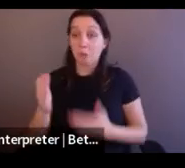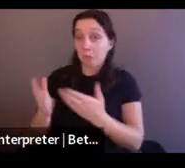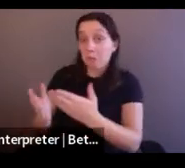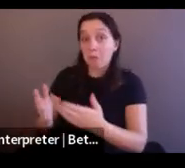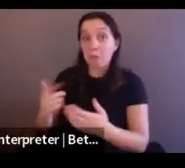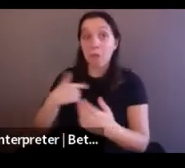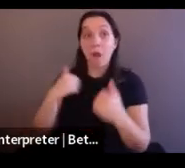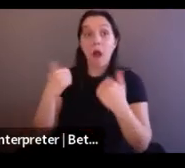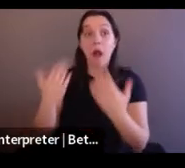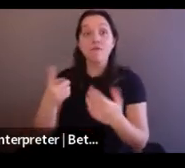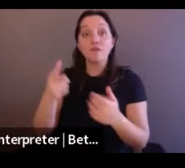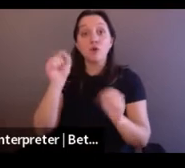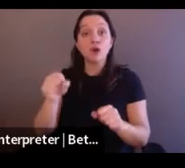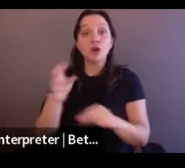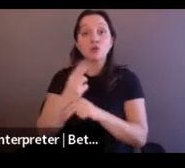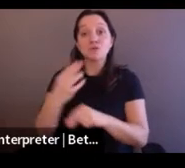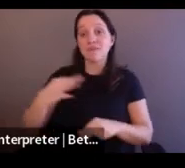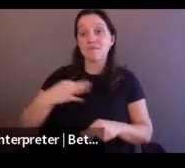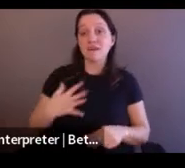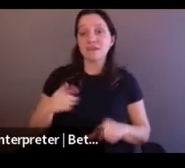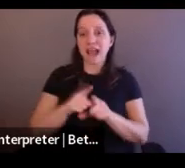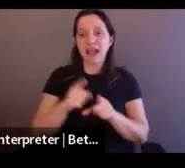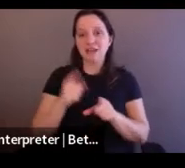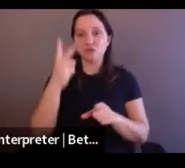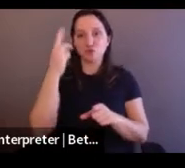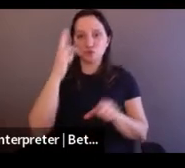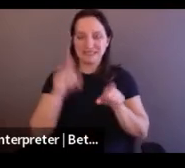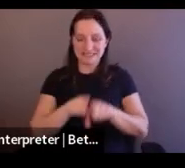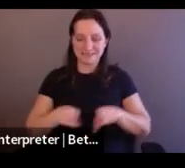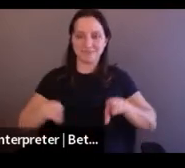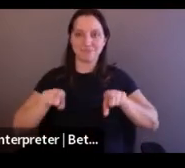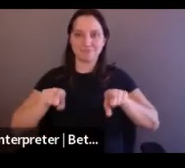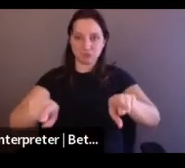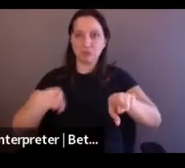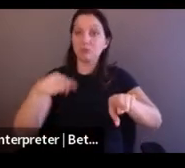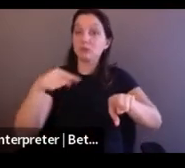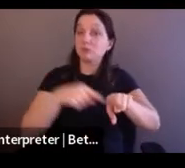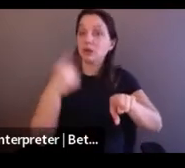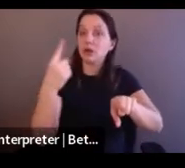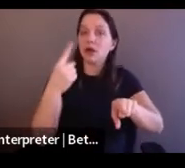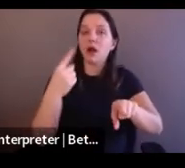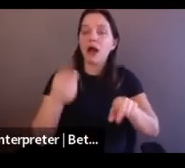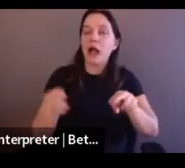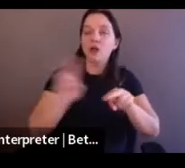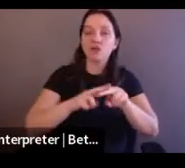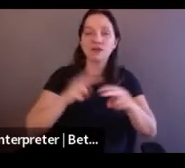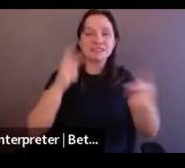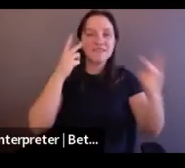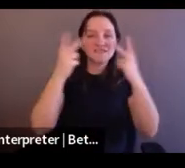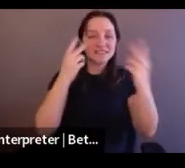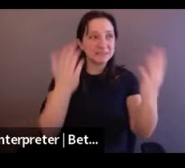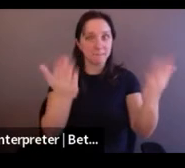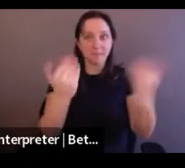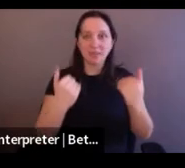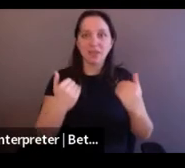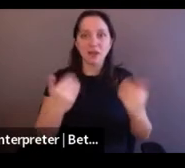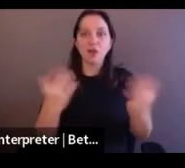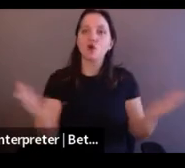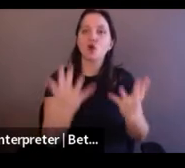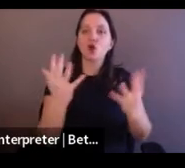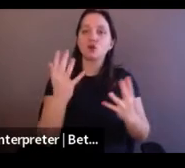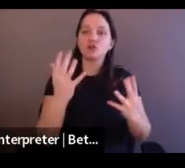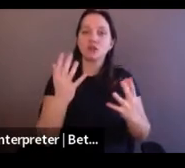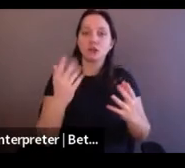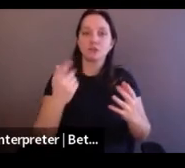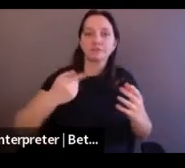sort of, you know, bringing more visibility to your organization, opening up the doors to sort of invite the community in. And